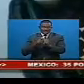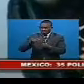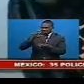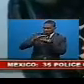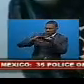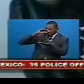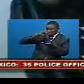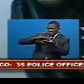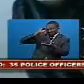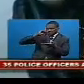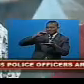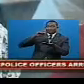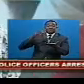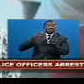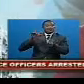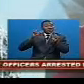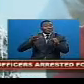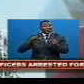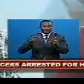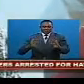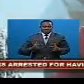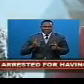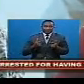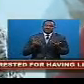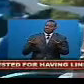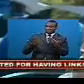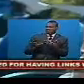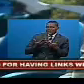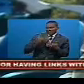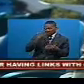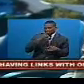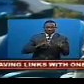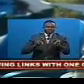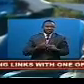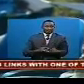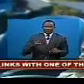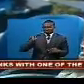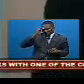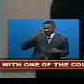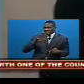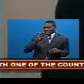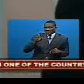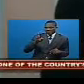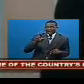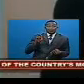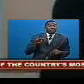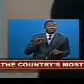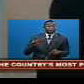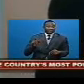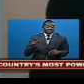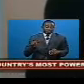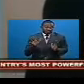being imparted to them so as to make life more meaningful to the people. The Western Regional Minister, Mr. Paul Evans